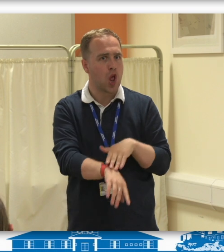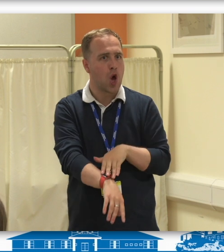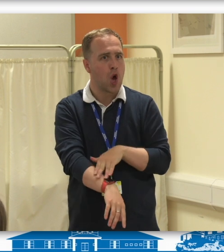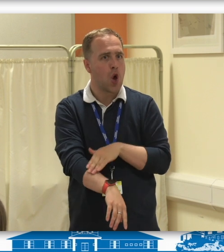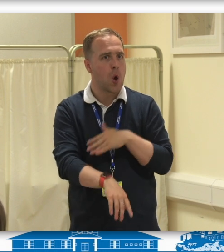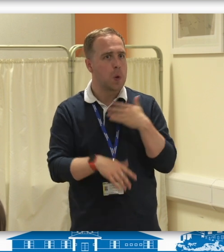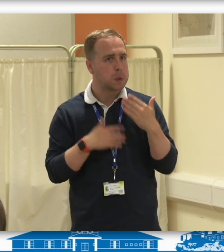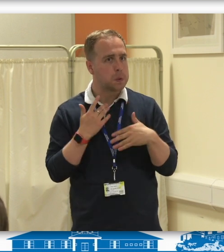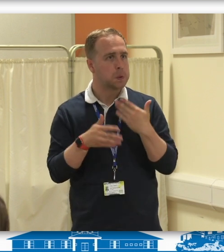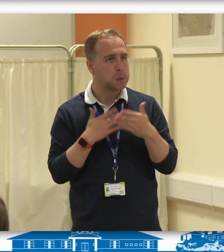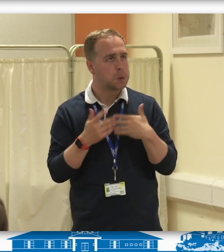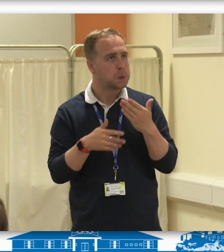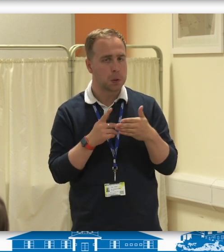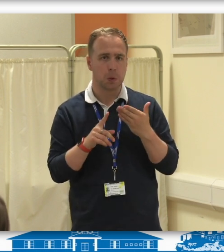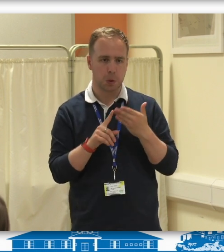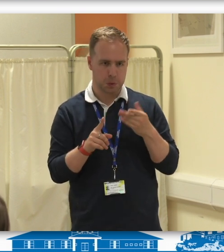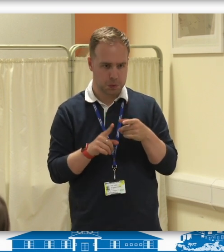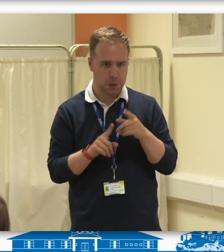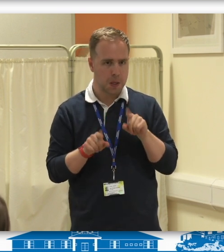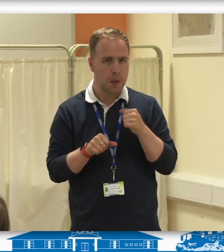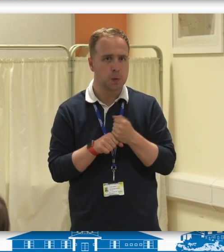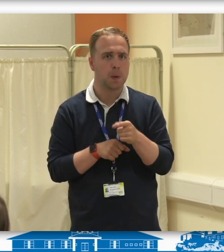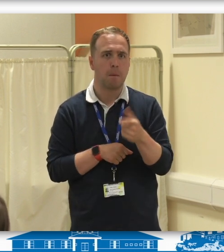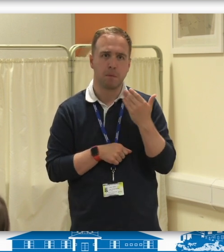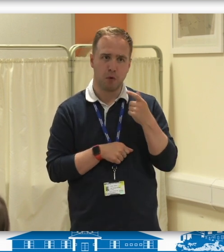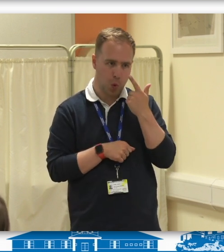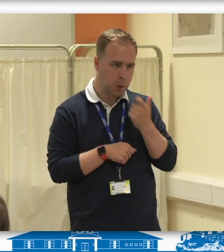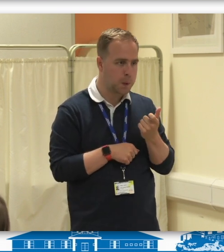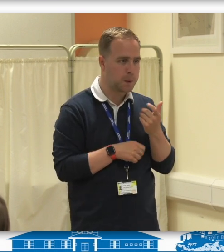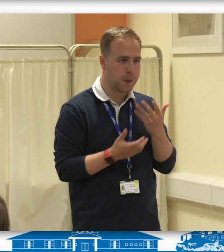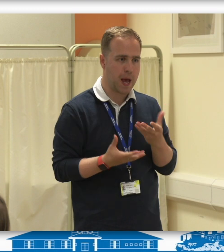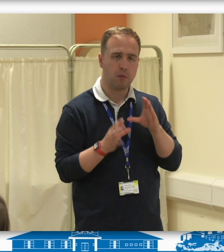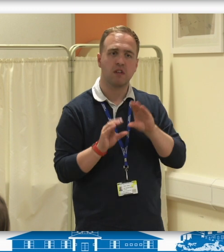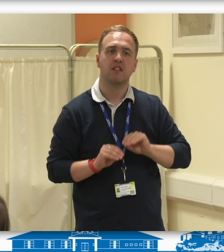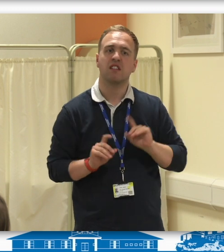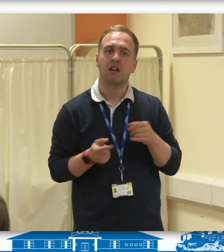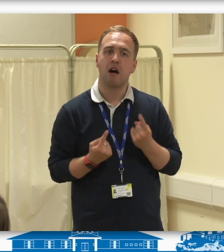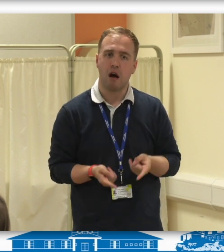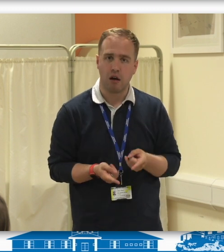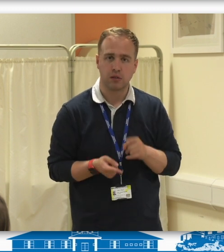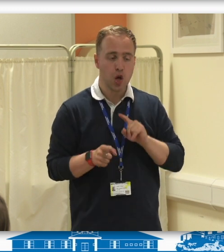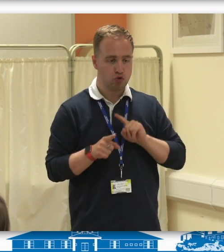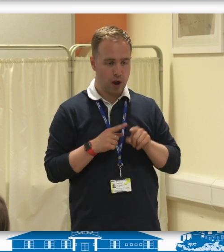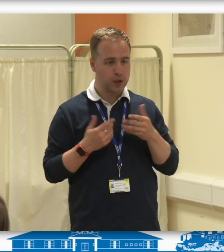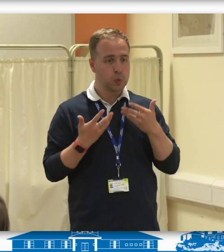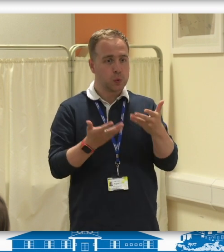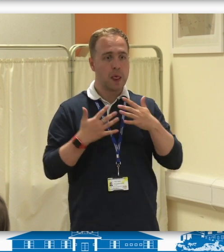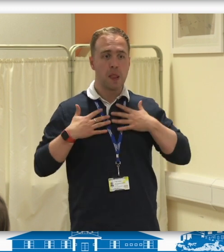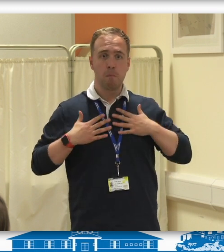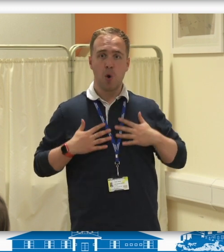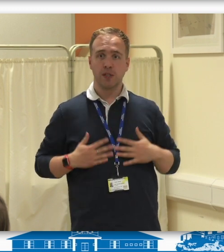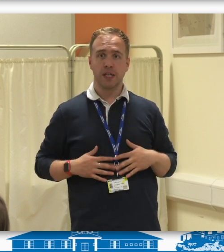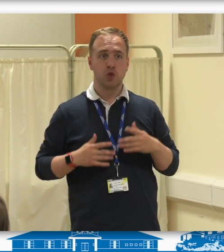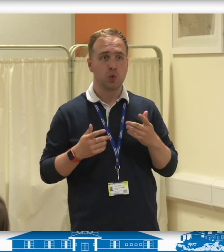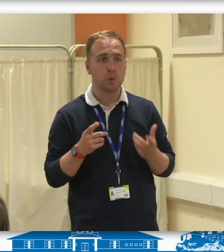notices that they're not able to do the things they used to be able to do. Treatment is aimed at allowing the body to regain